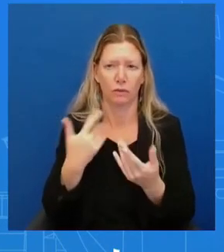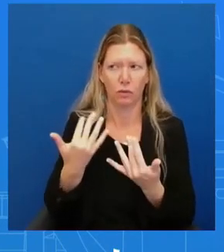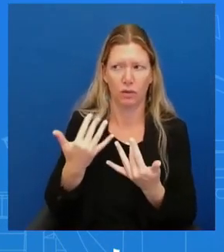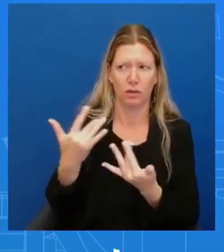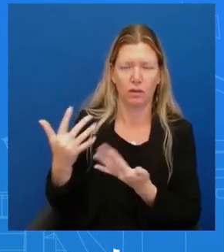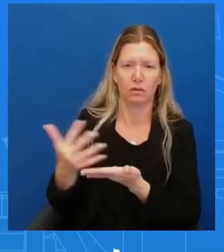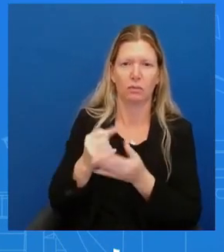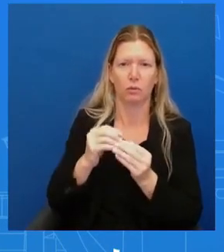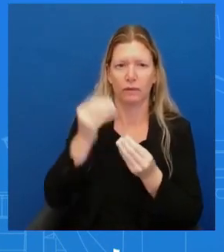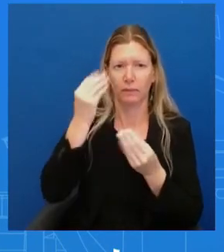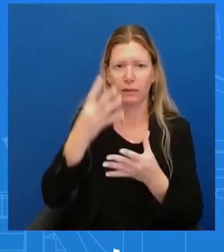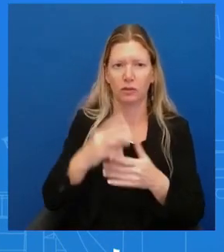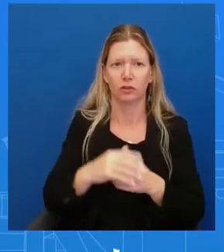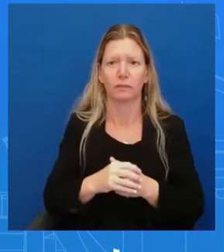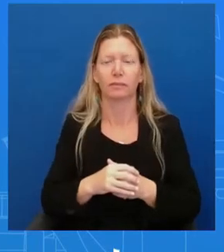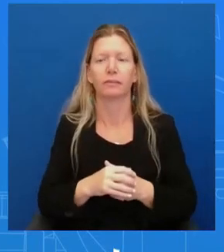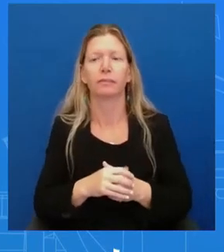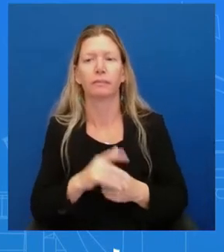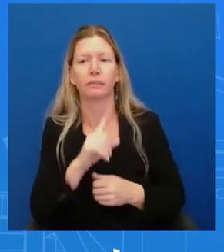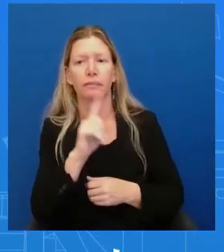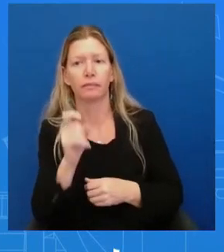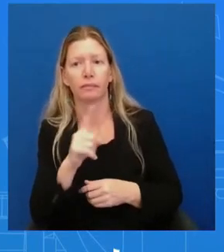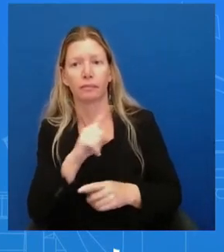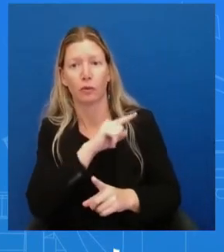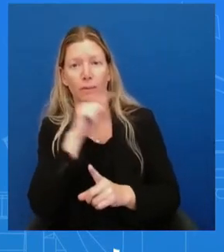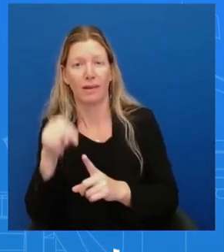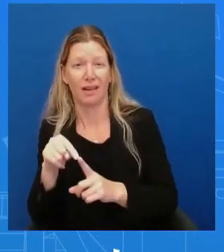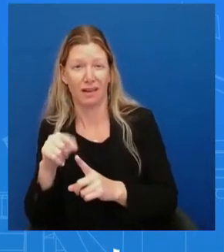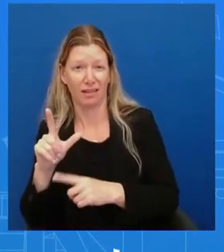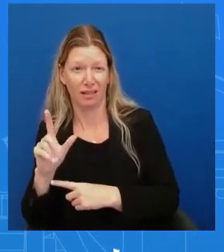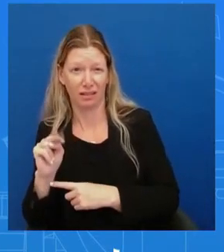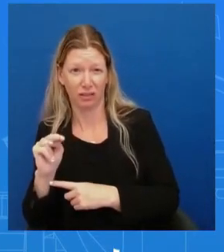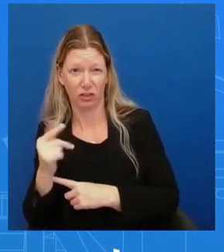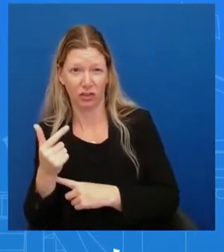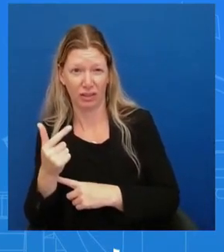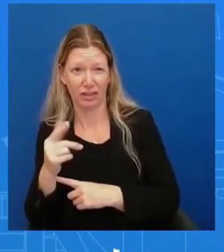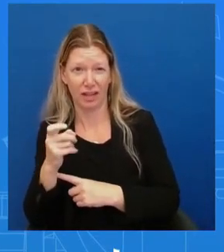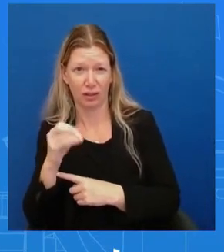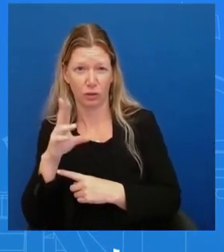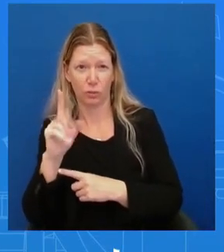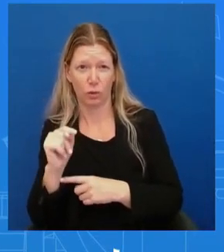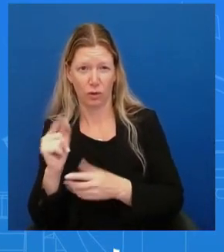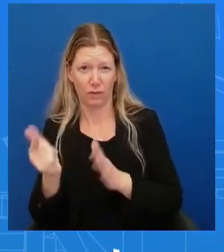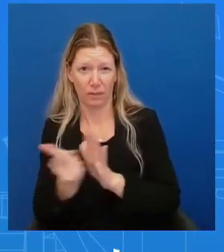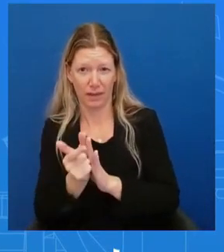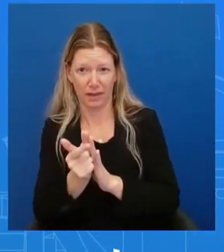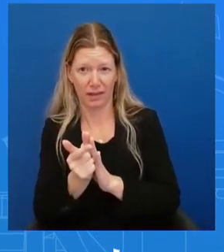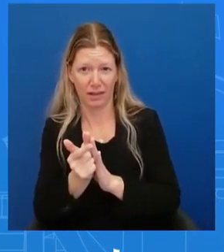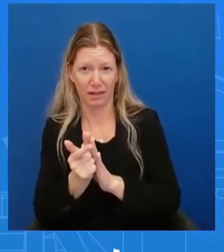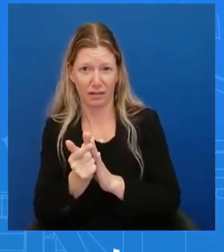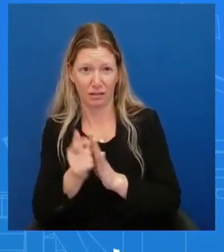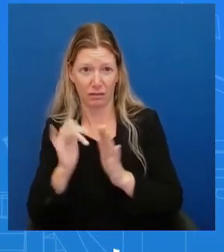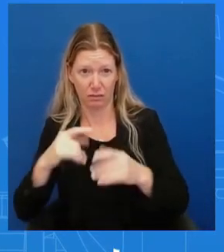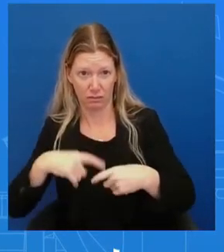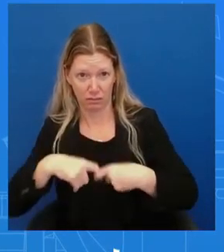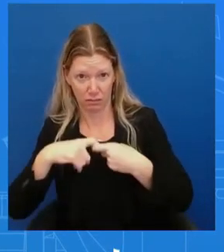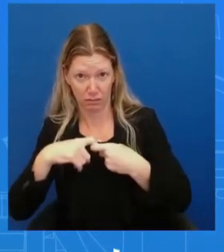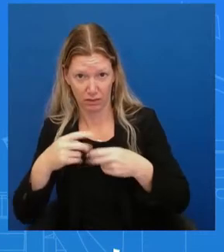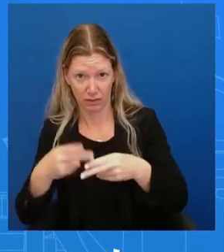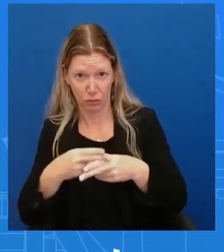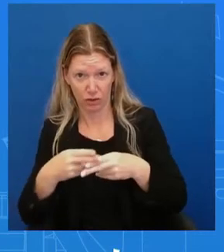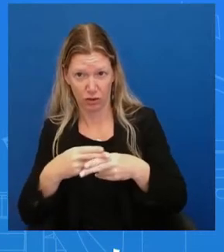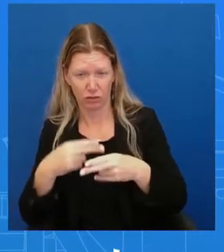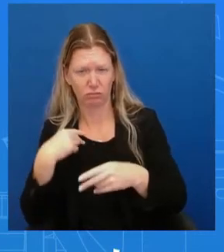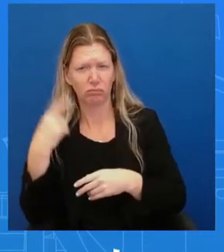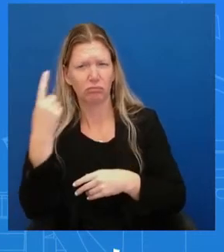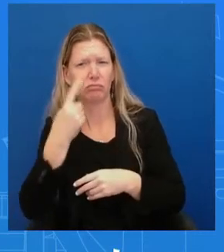export ban, the Energy Secretary has said that that's a temporary pause. I'm wondering how long temporary is, and if it is to the